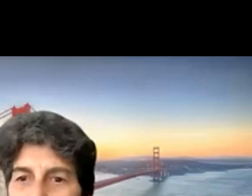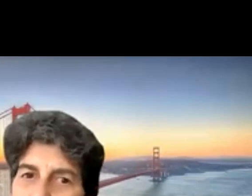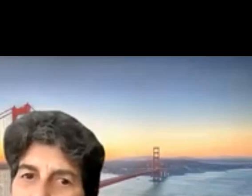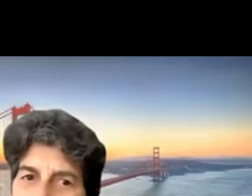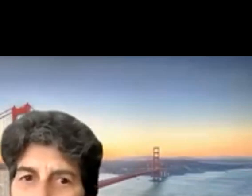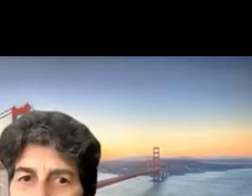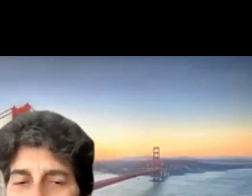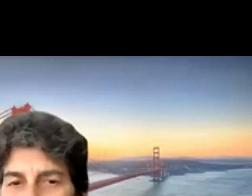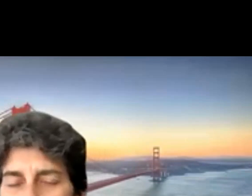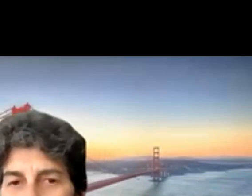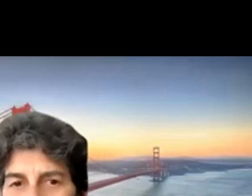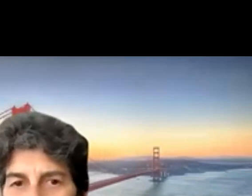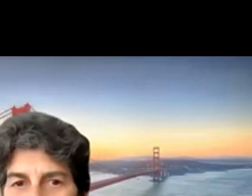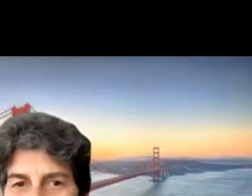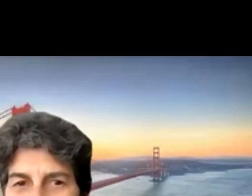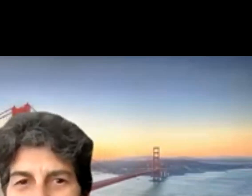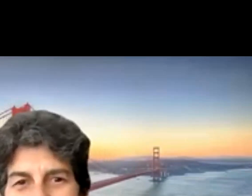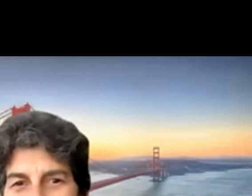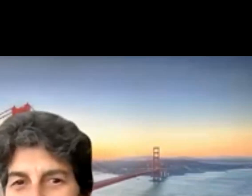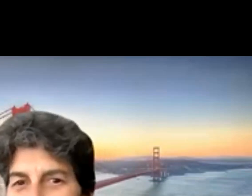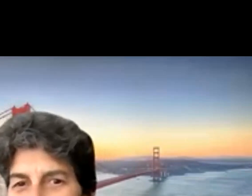things we need to start or gaps we need to